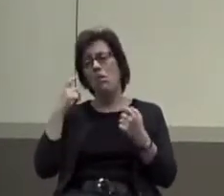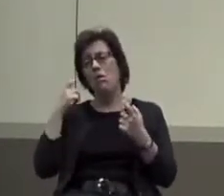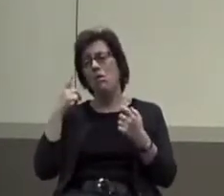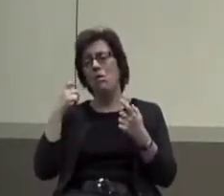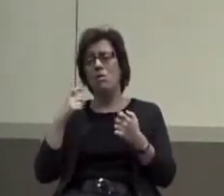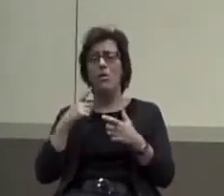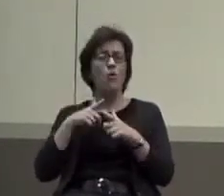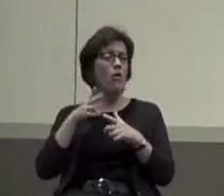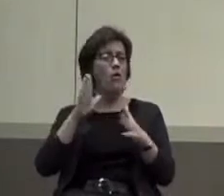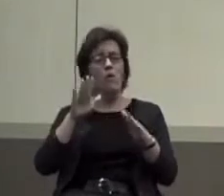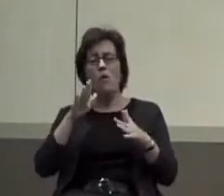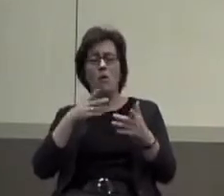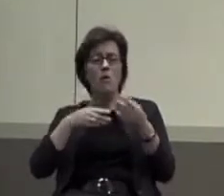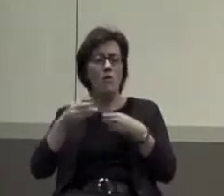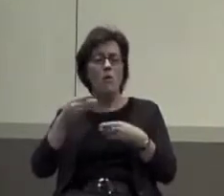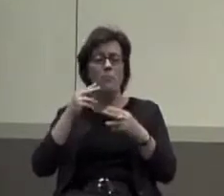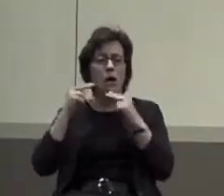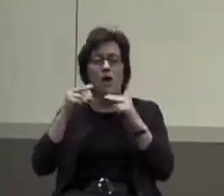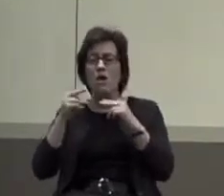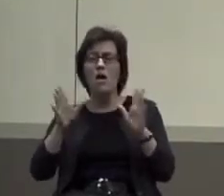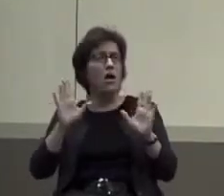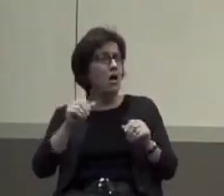But, oh